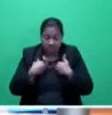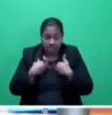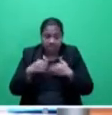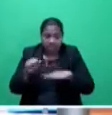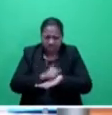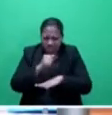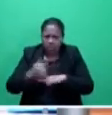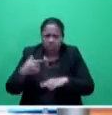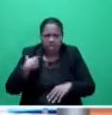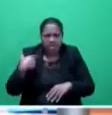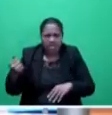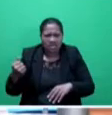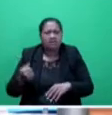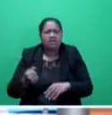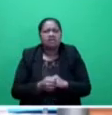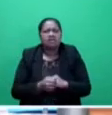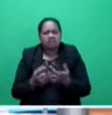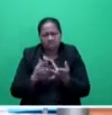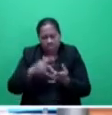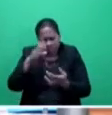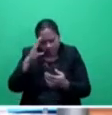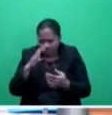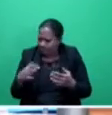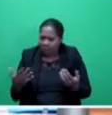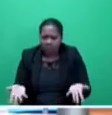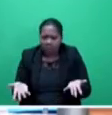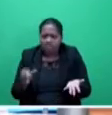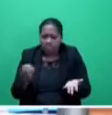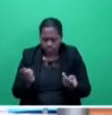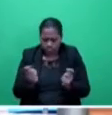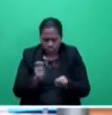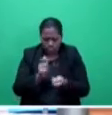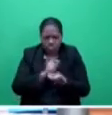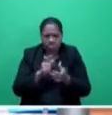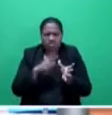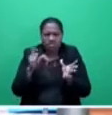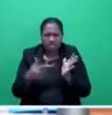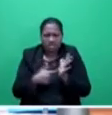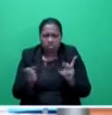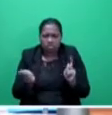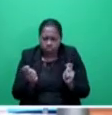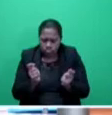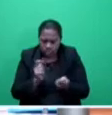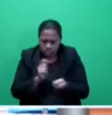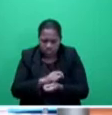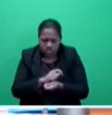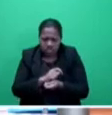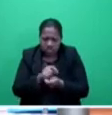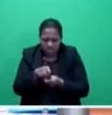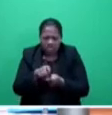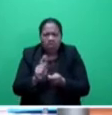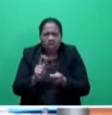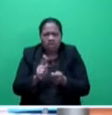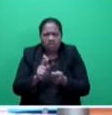country. Mr. Speaker, sir, the bill therefore seeks to amend the Act to change the composition of the Board of Legal Education by removing